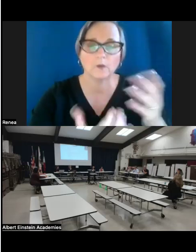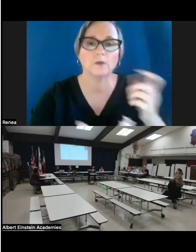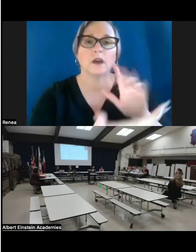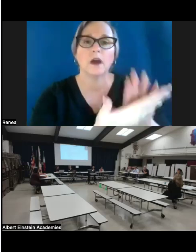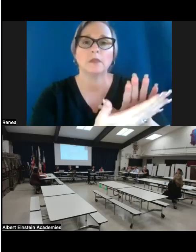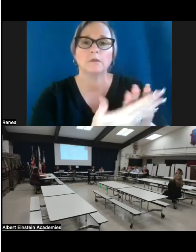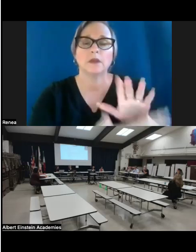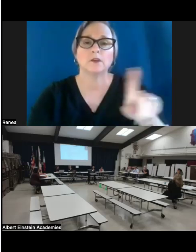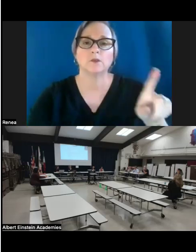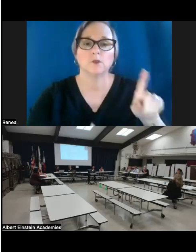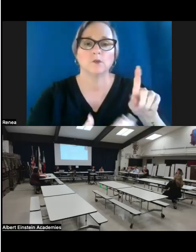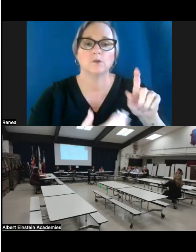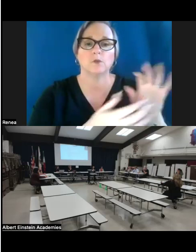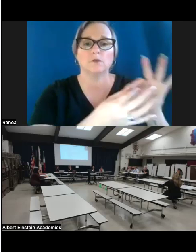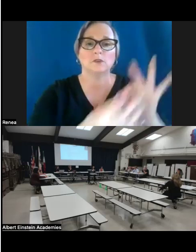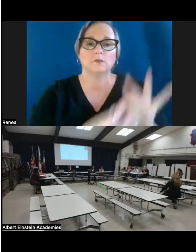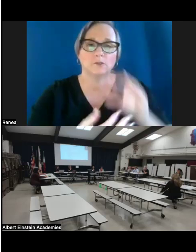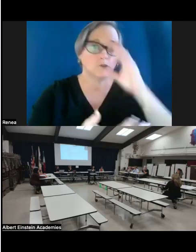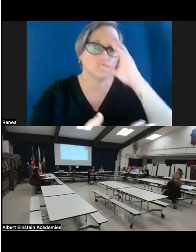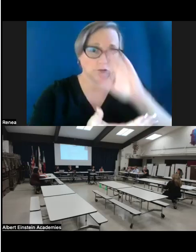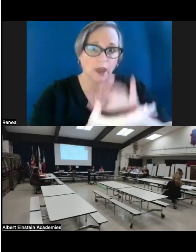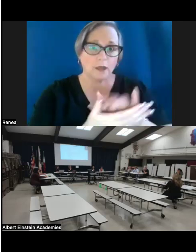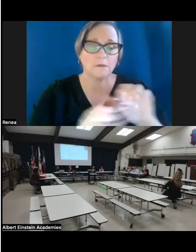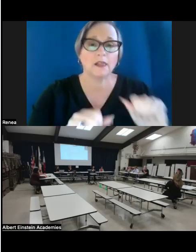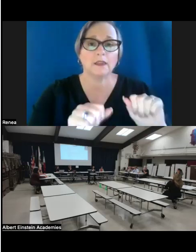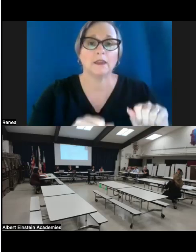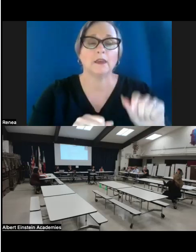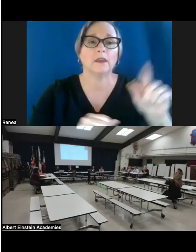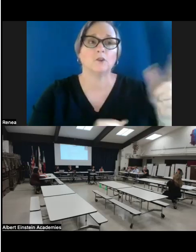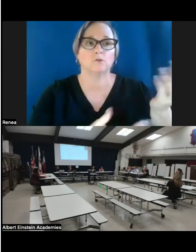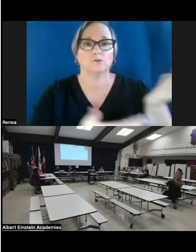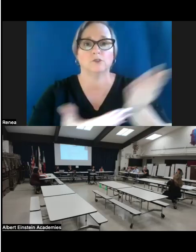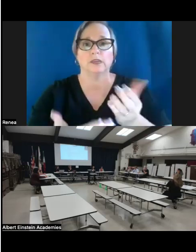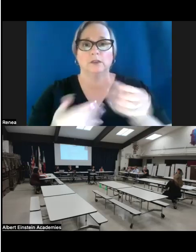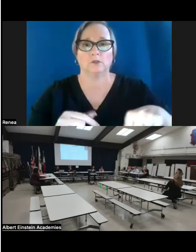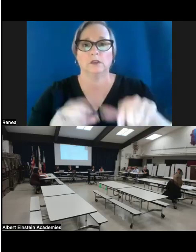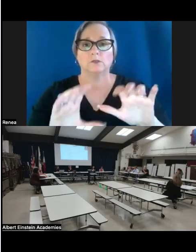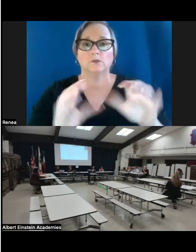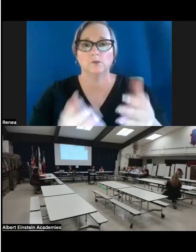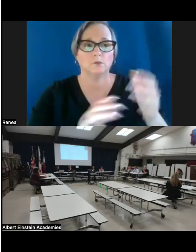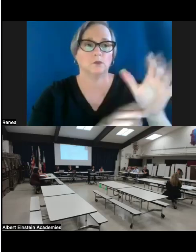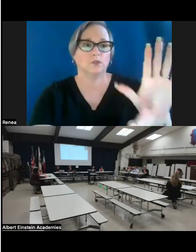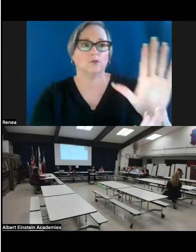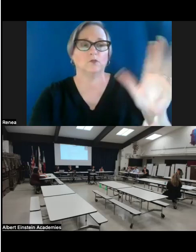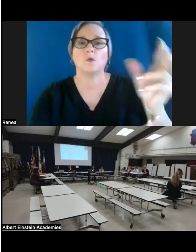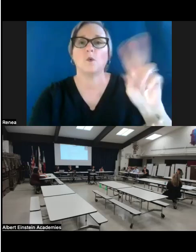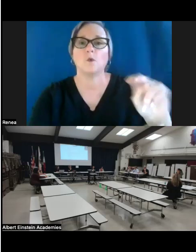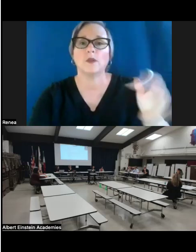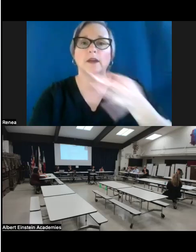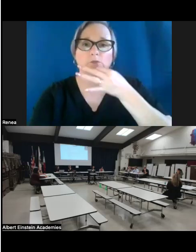respect to the credibility that each of you bring to this group with your own sort of expertise and